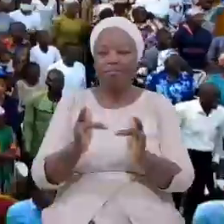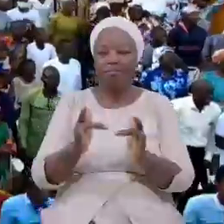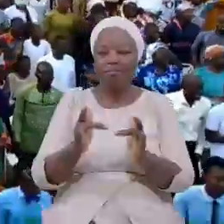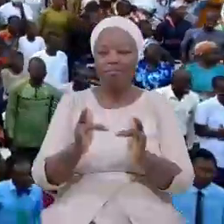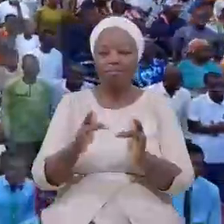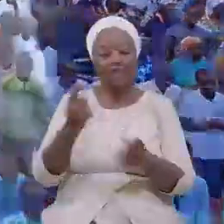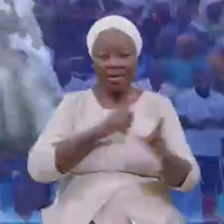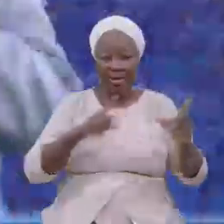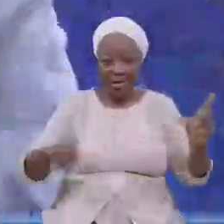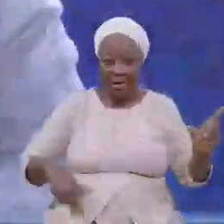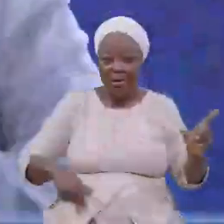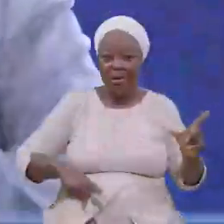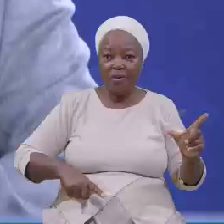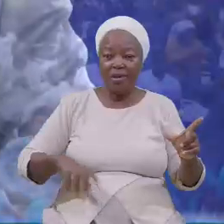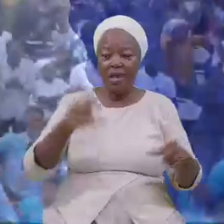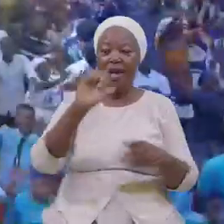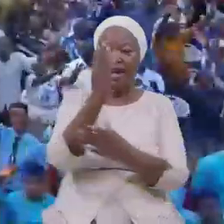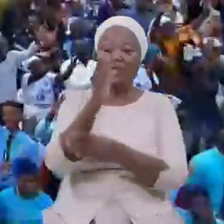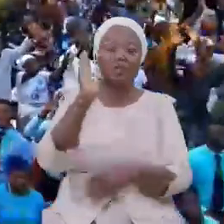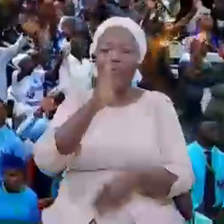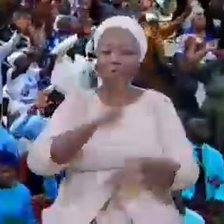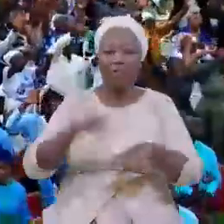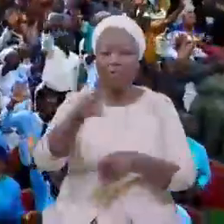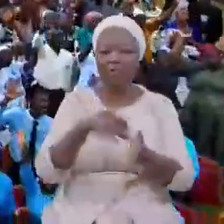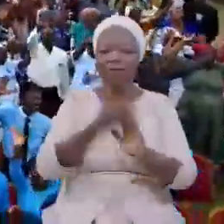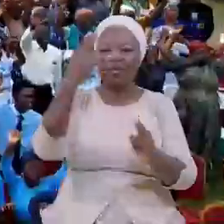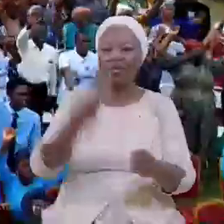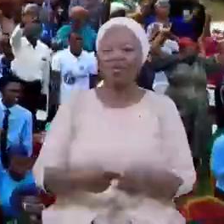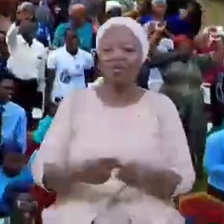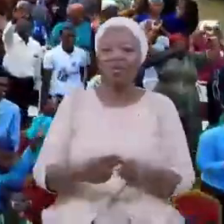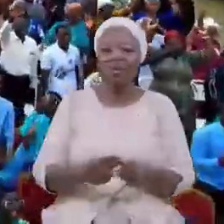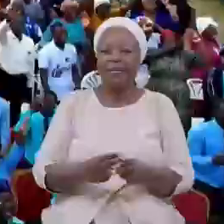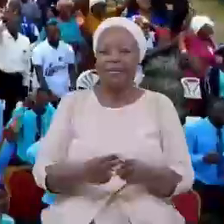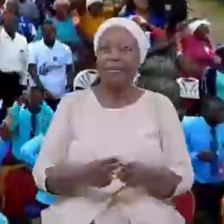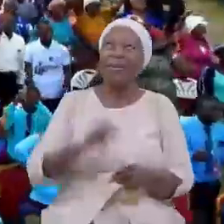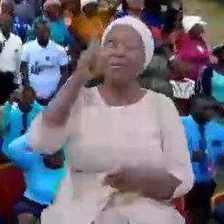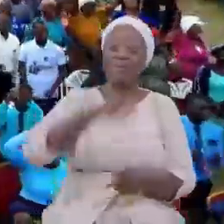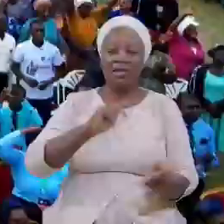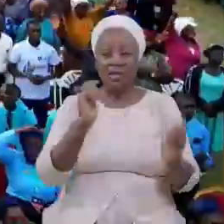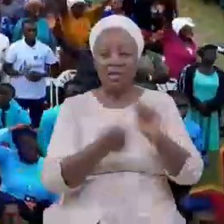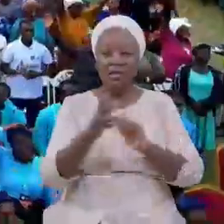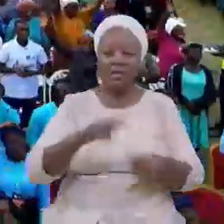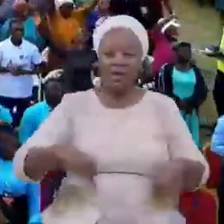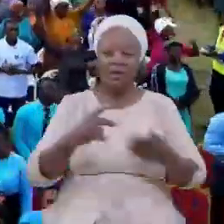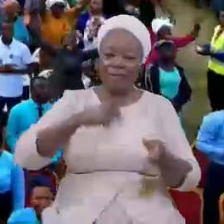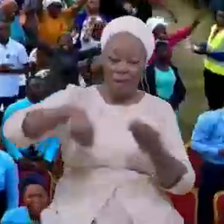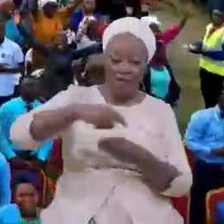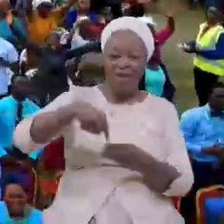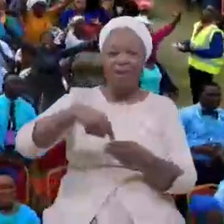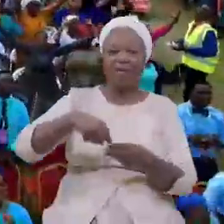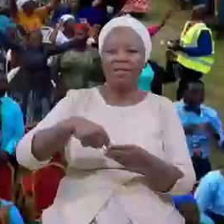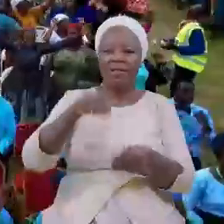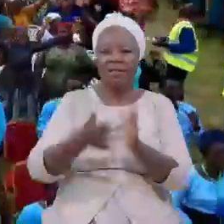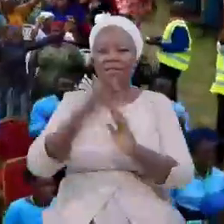The Lord's hands will be upon you. It will turn your life right side up.